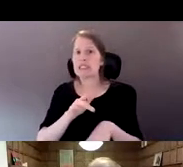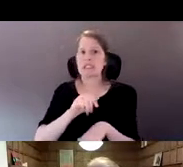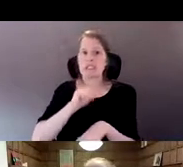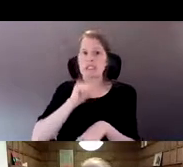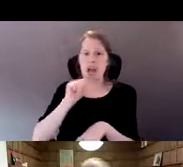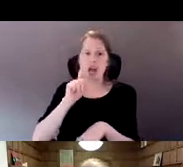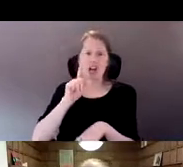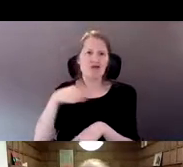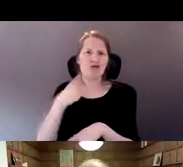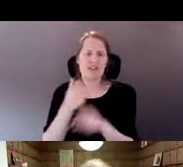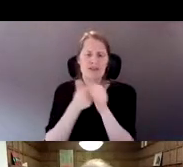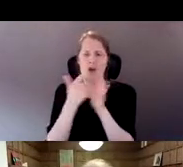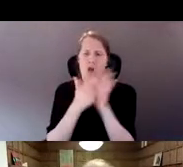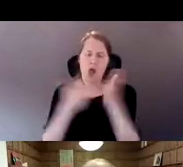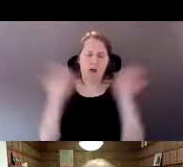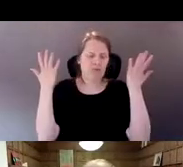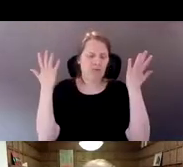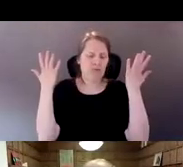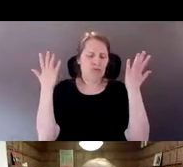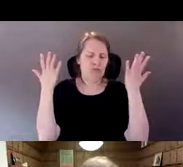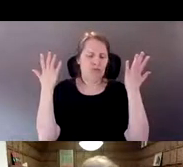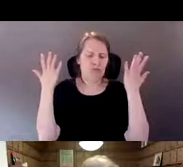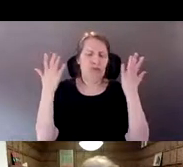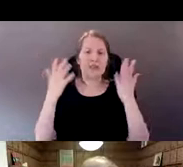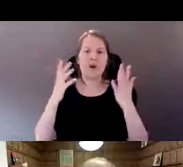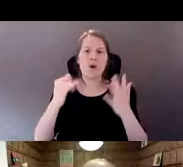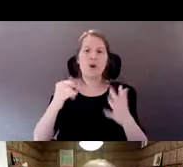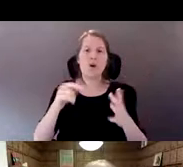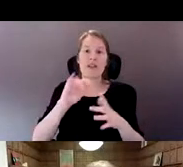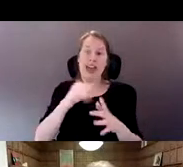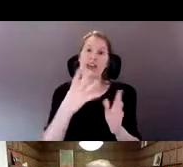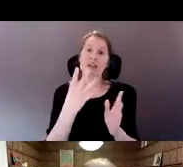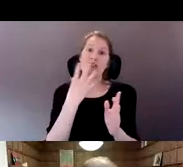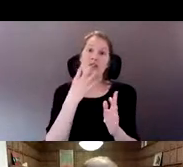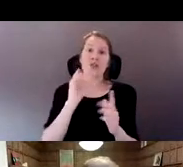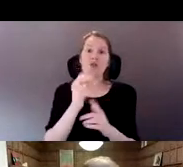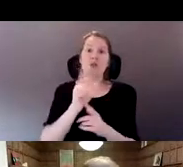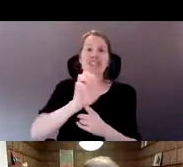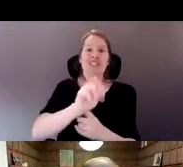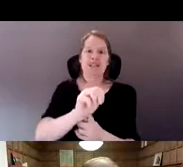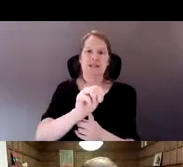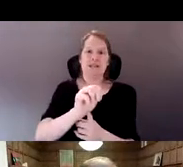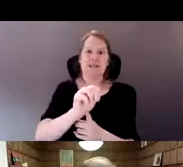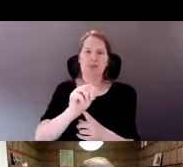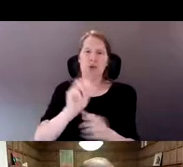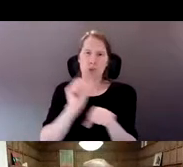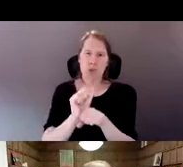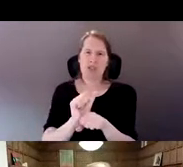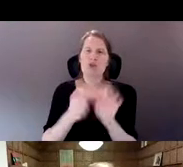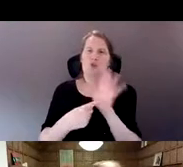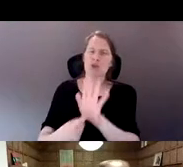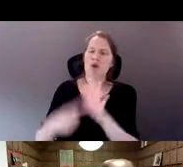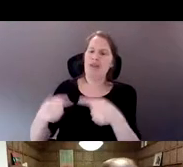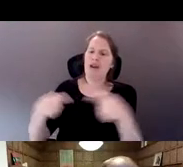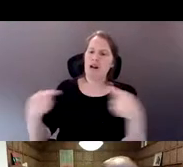law, that the figure of Judaism does so much work in societies like Shakespeare's England. If we